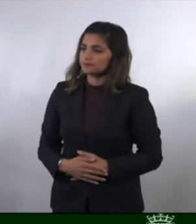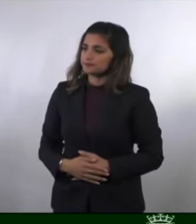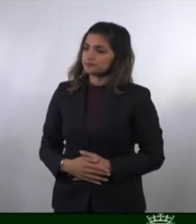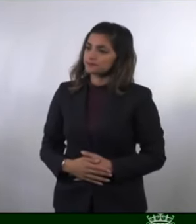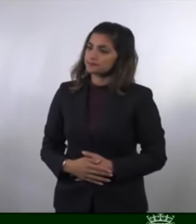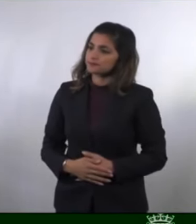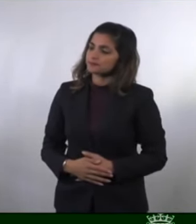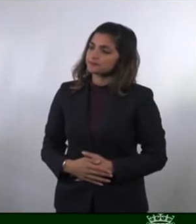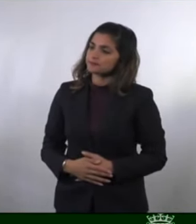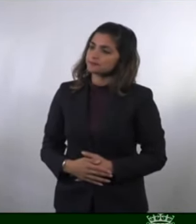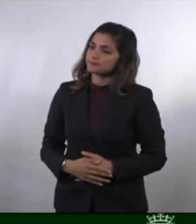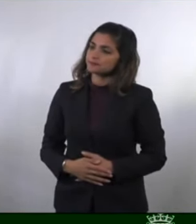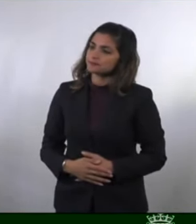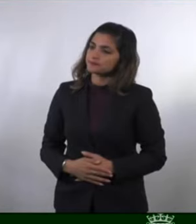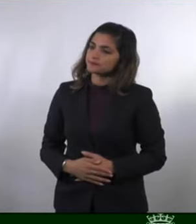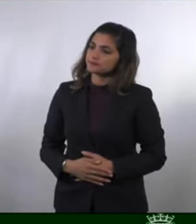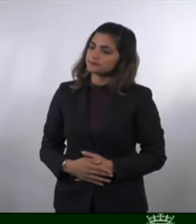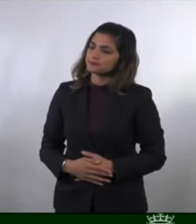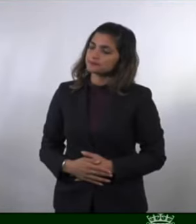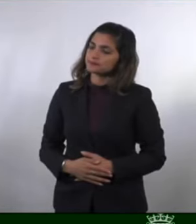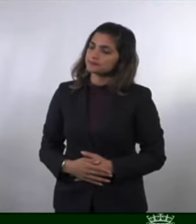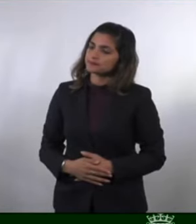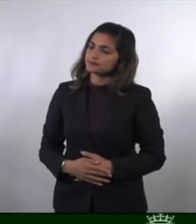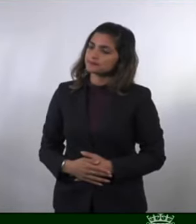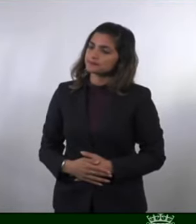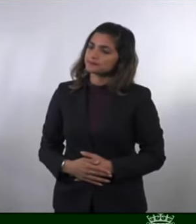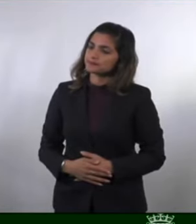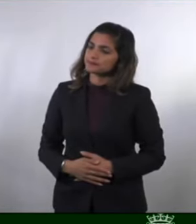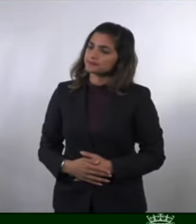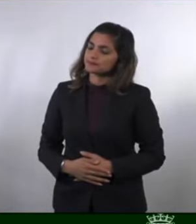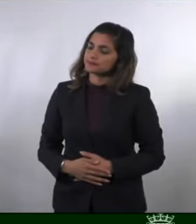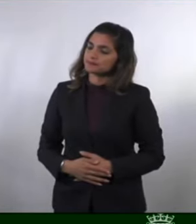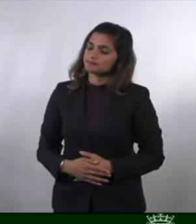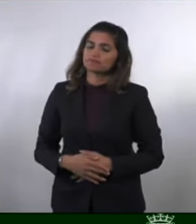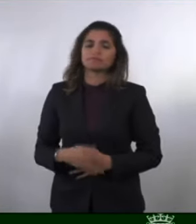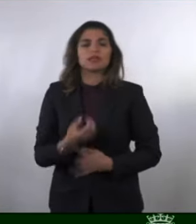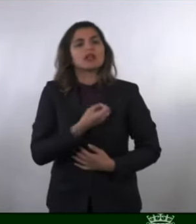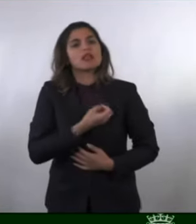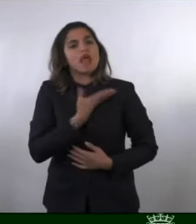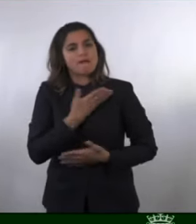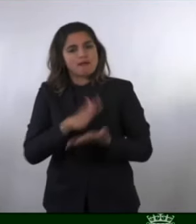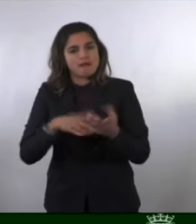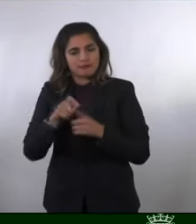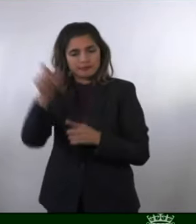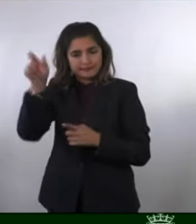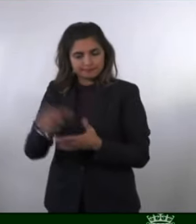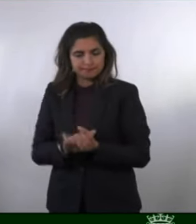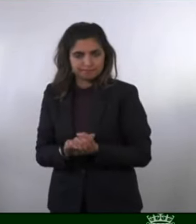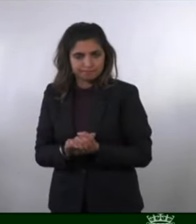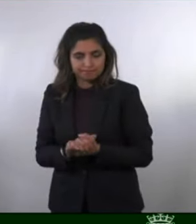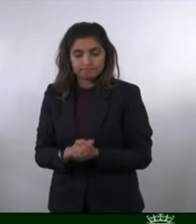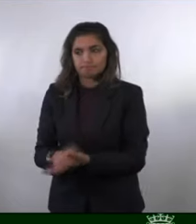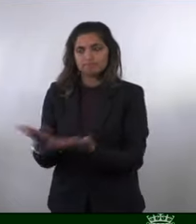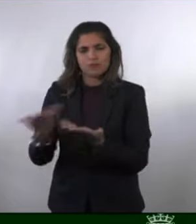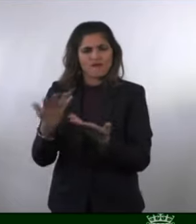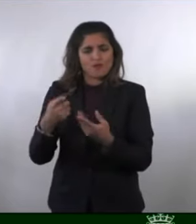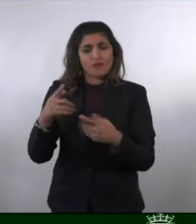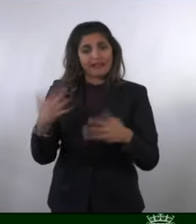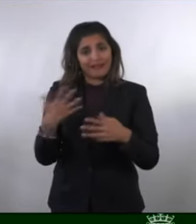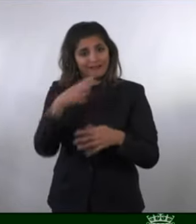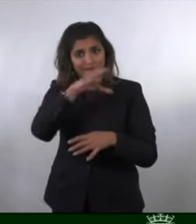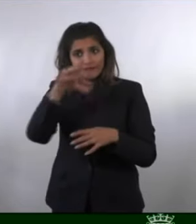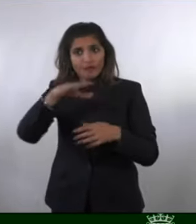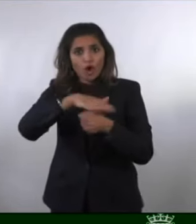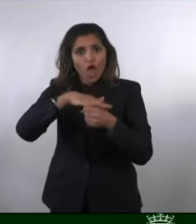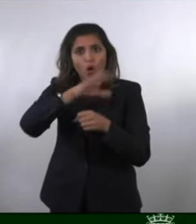Justin Addis. Thank you, Madam Deputy Speaker. Those areas that are placed in Tier 3 will be keen to get any help that they can receive to get themselves out